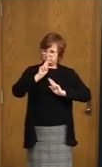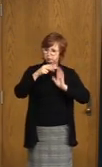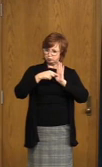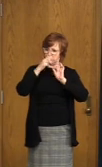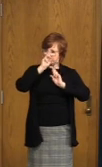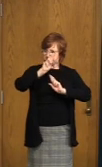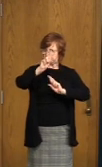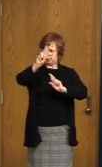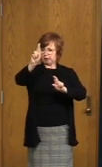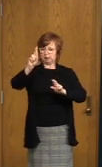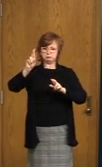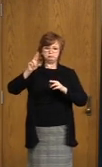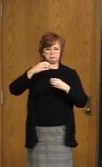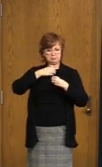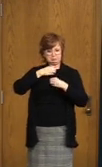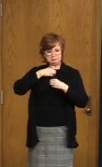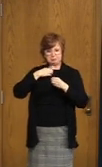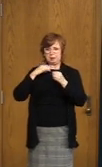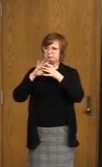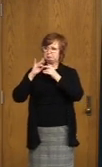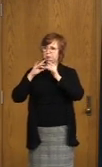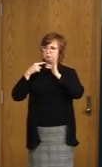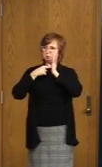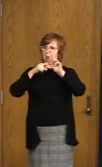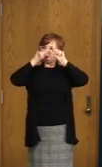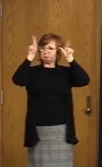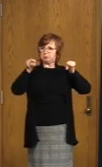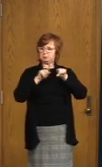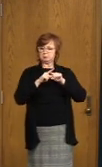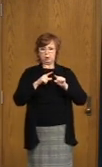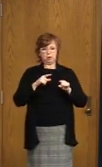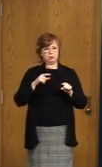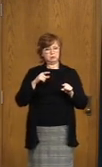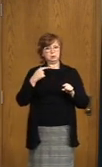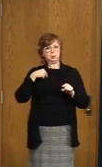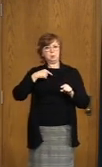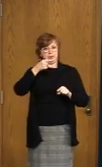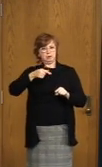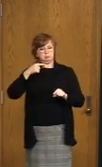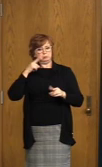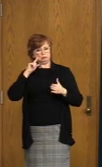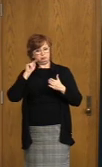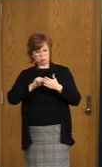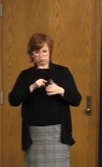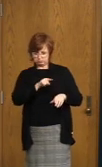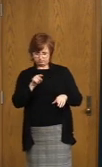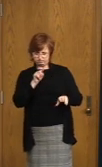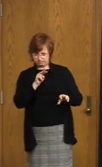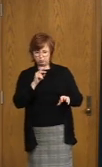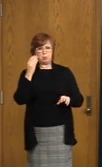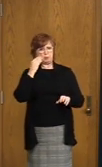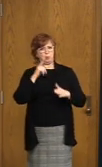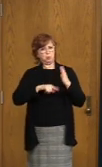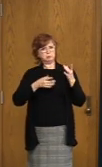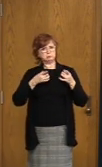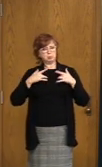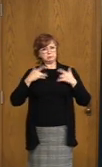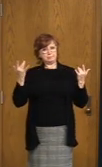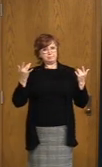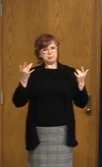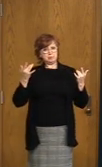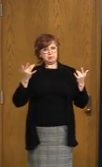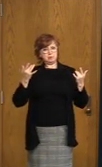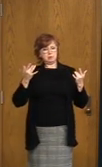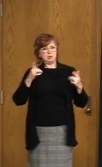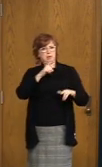as the government does take note when there is a protest outside of this public institution. Those protests